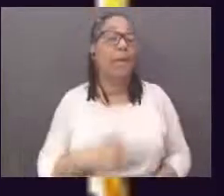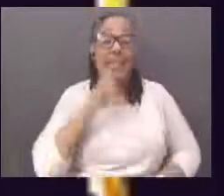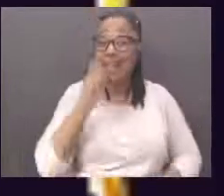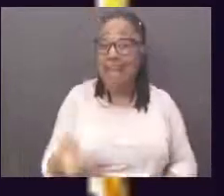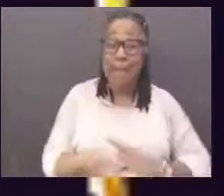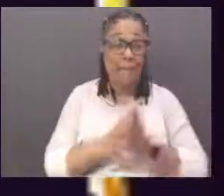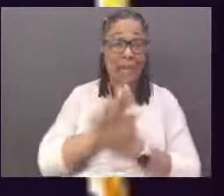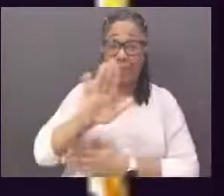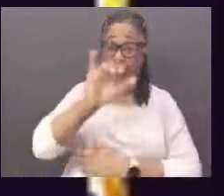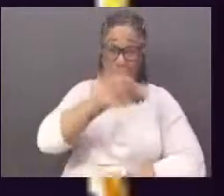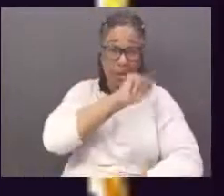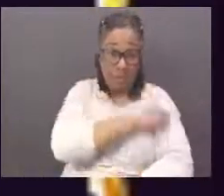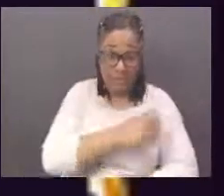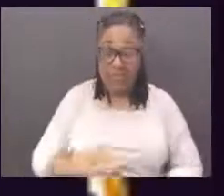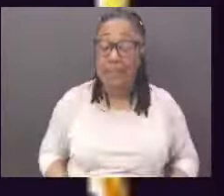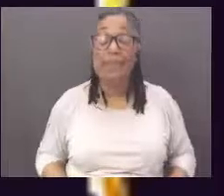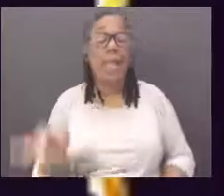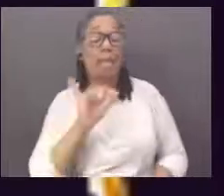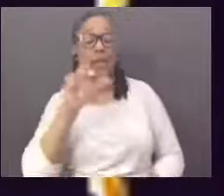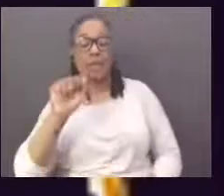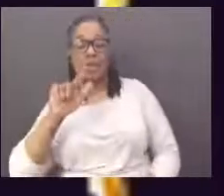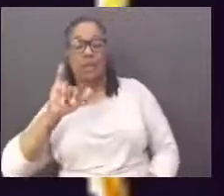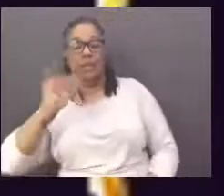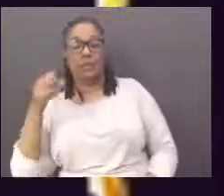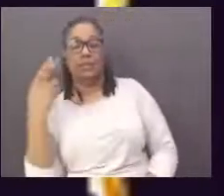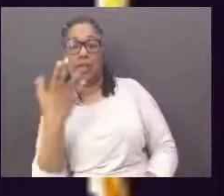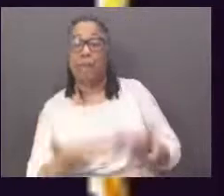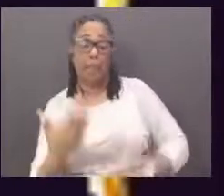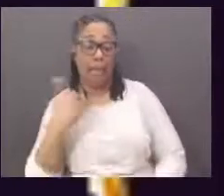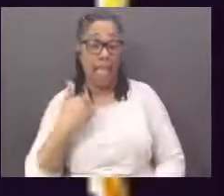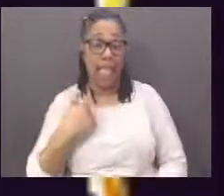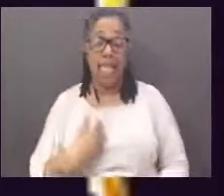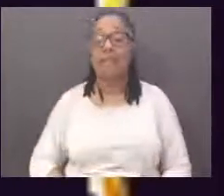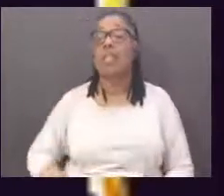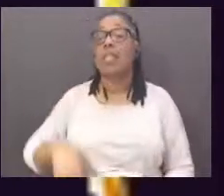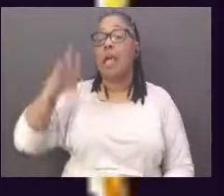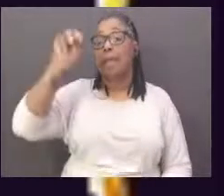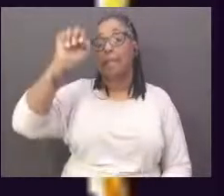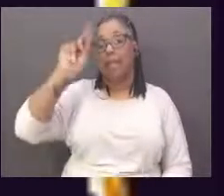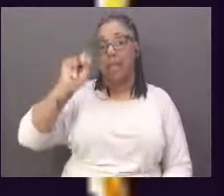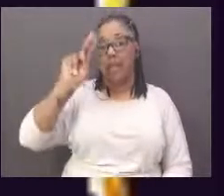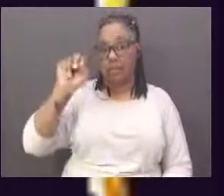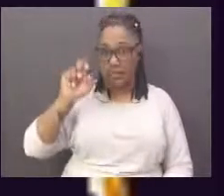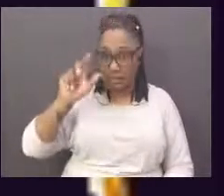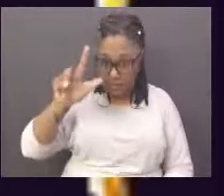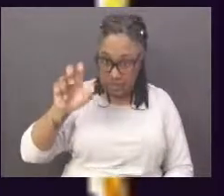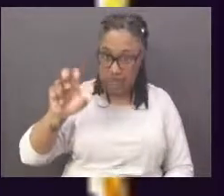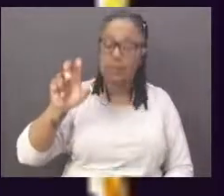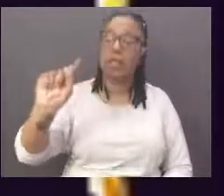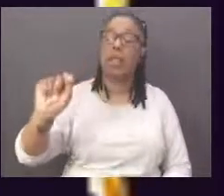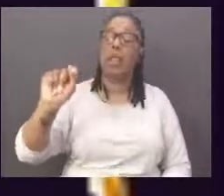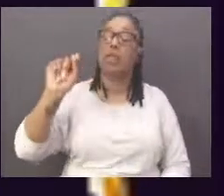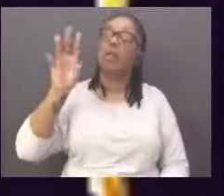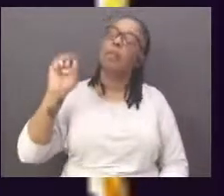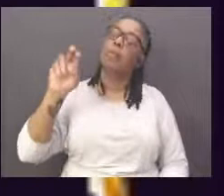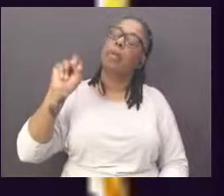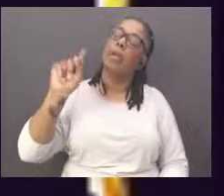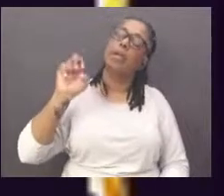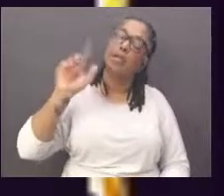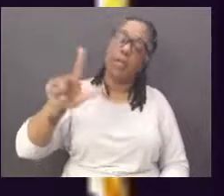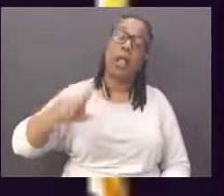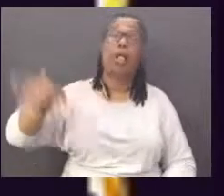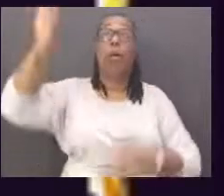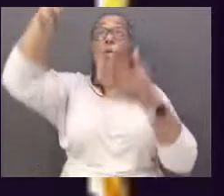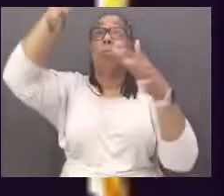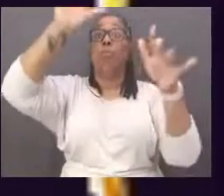Elisha, you may even have Elijah's mantle fall from heaven and rest upon you. Even that won't